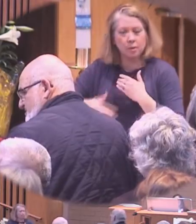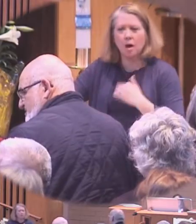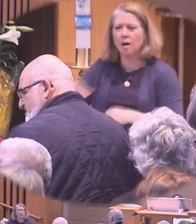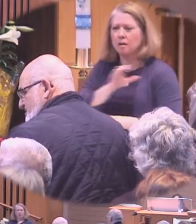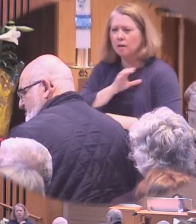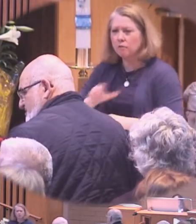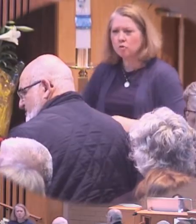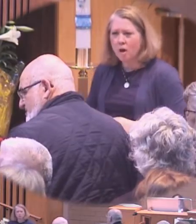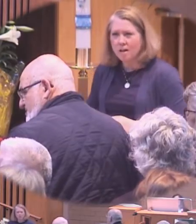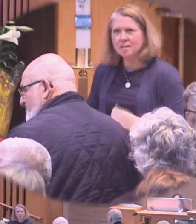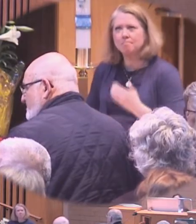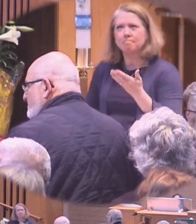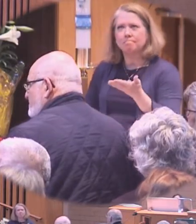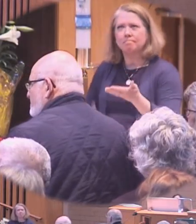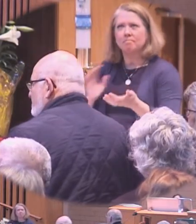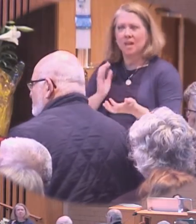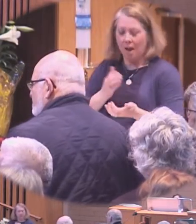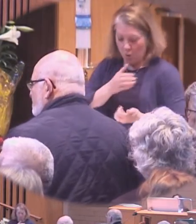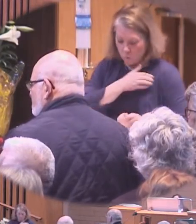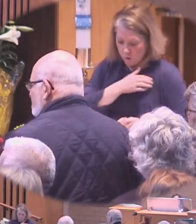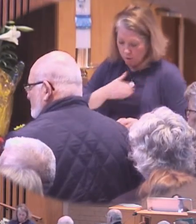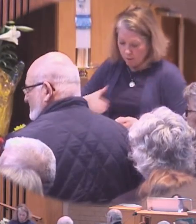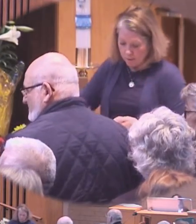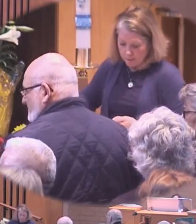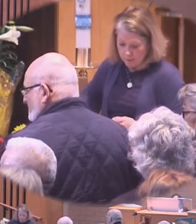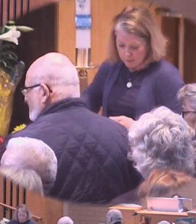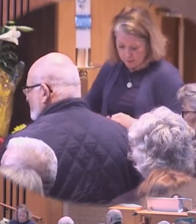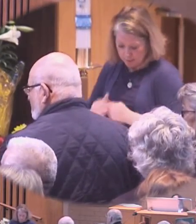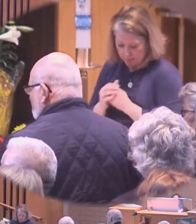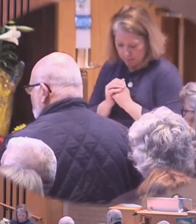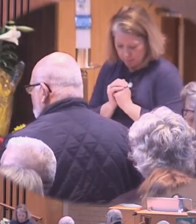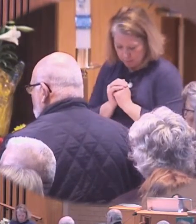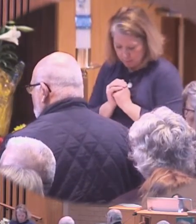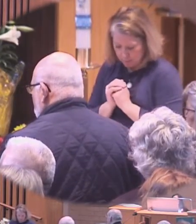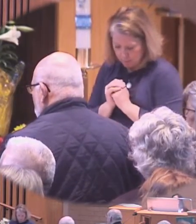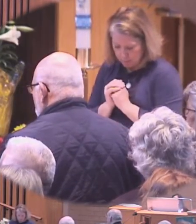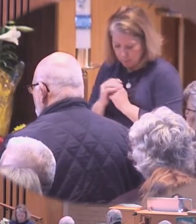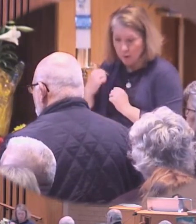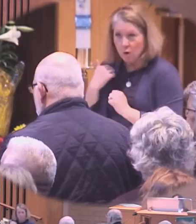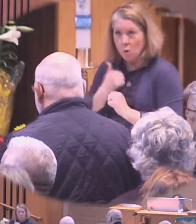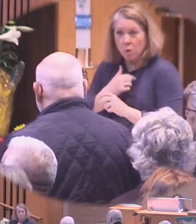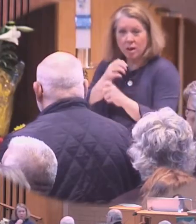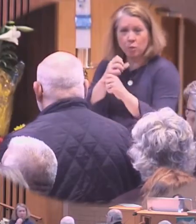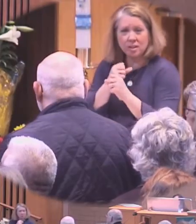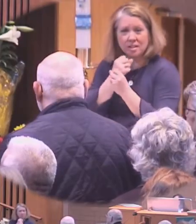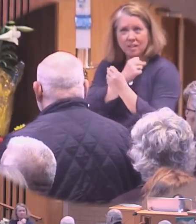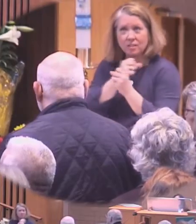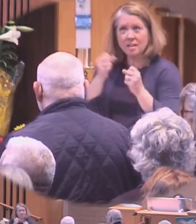Thank you.